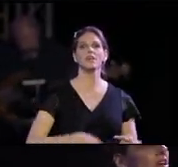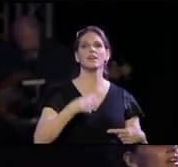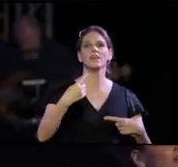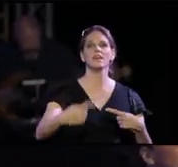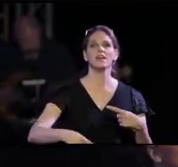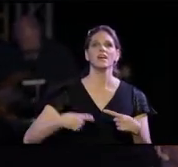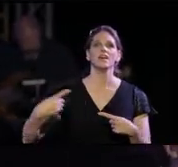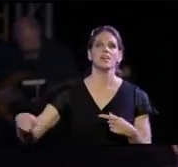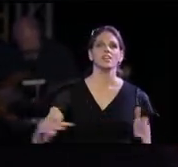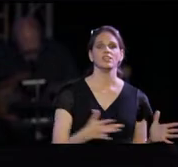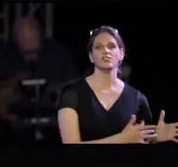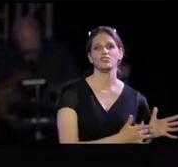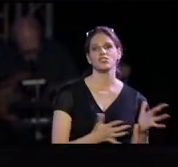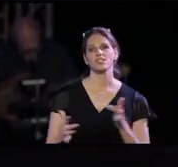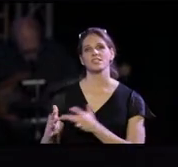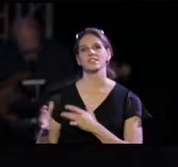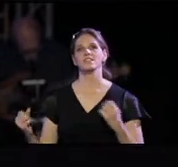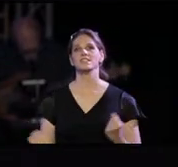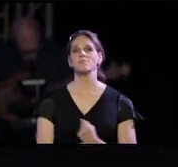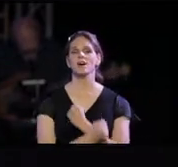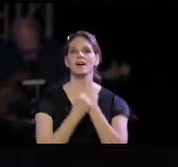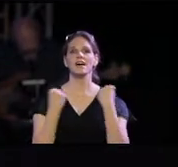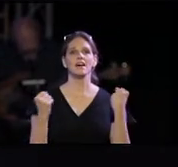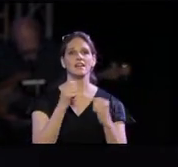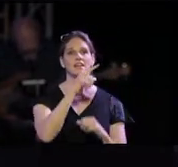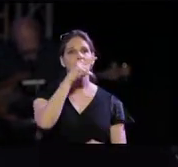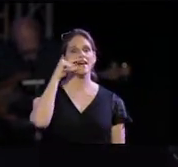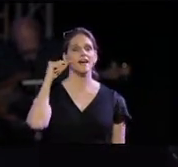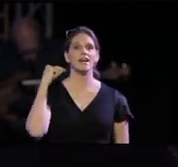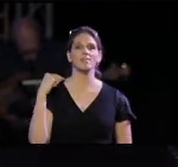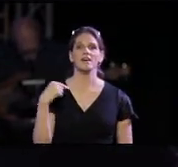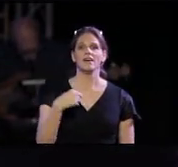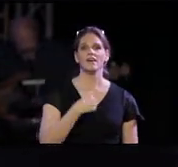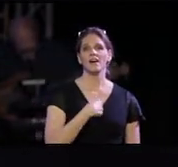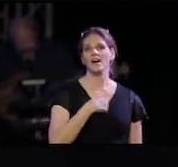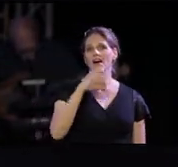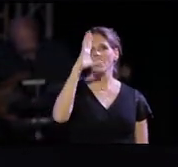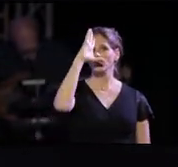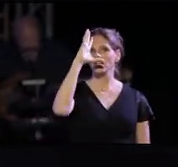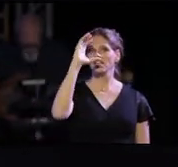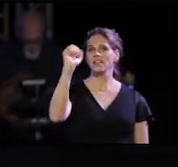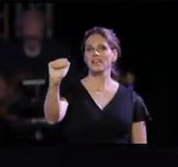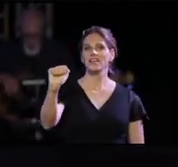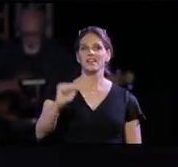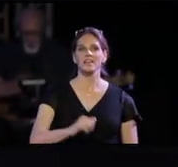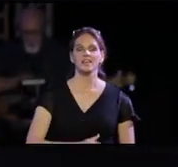be. In Jesus' mighty name I